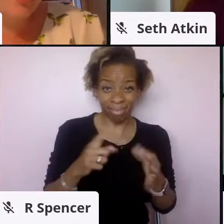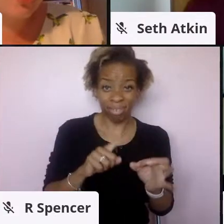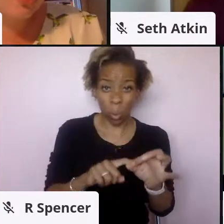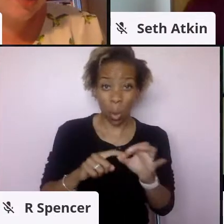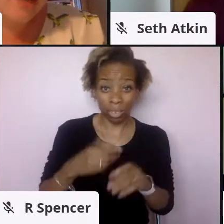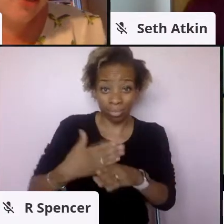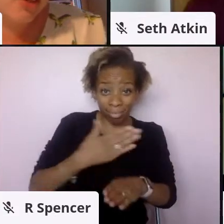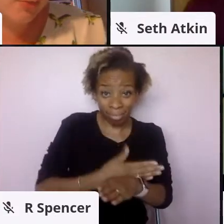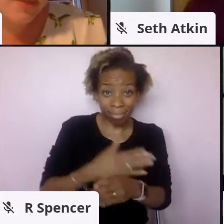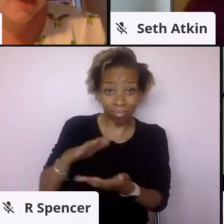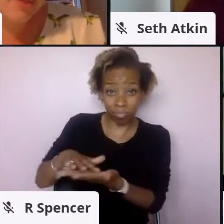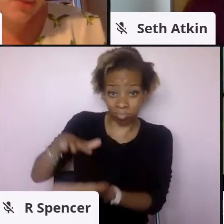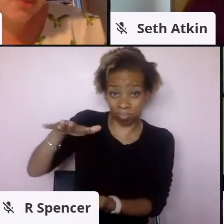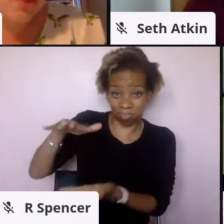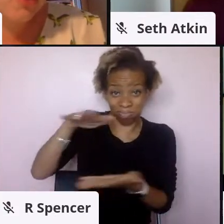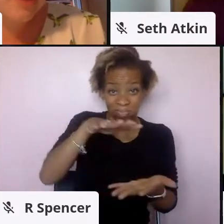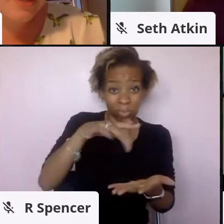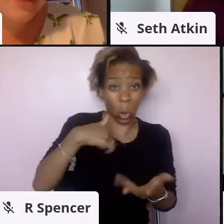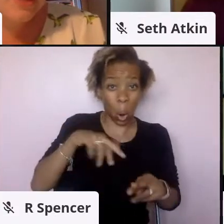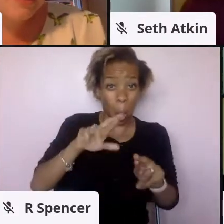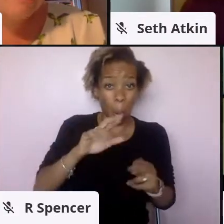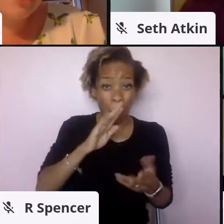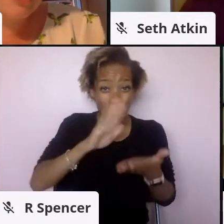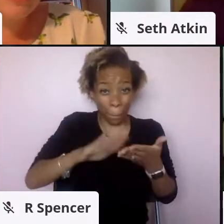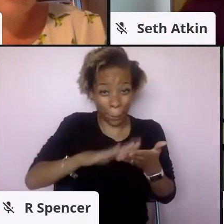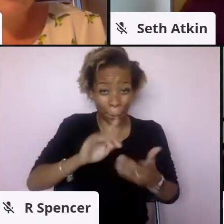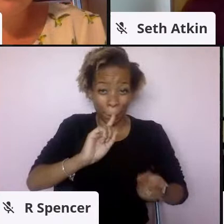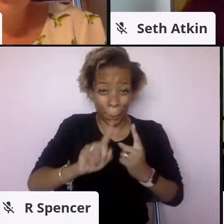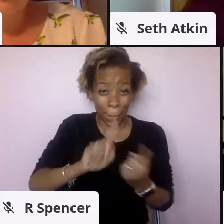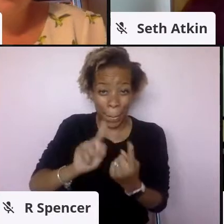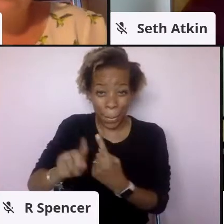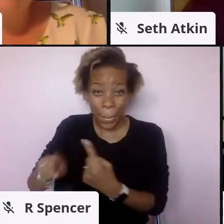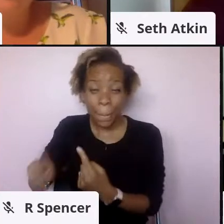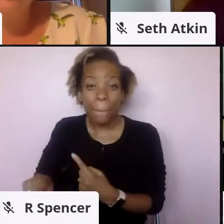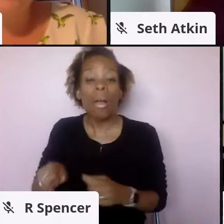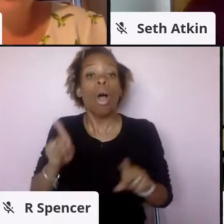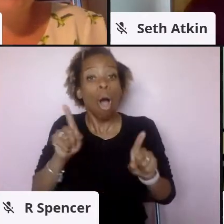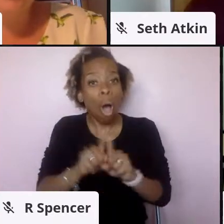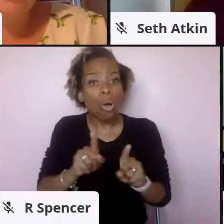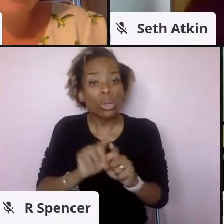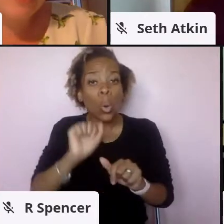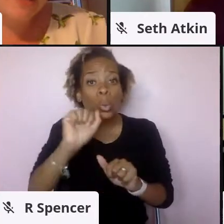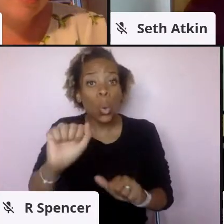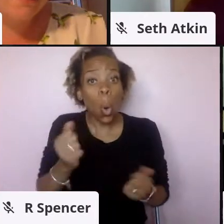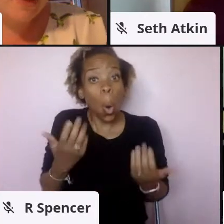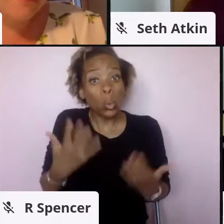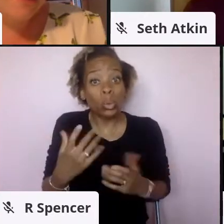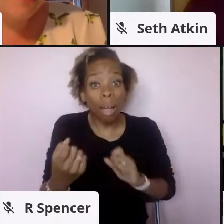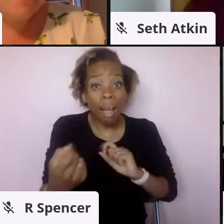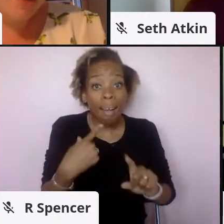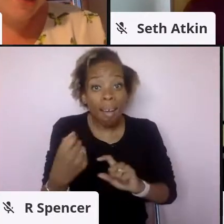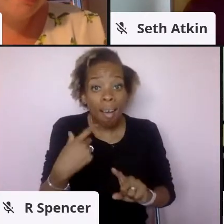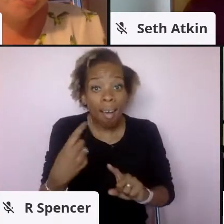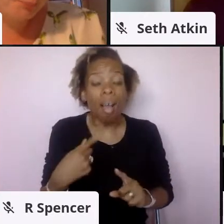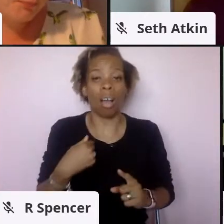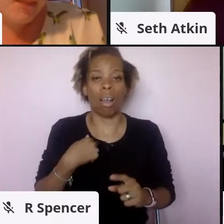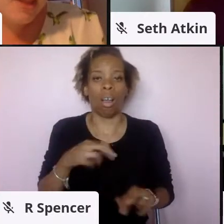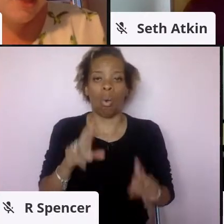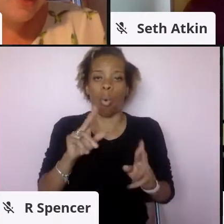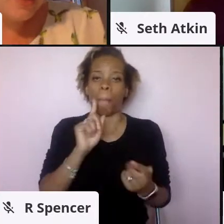which we hope to get to as we go through today. But we will also try to incorporate a couple at the end if we have